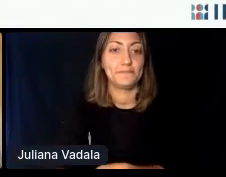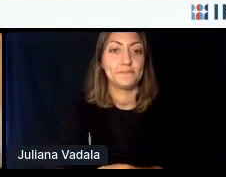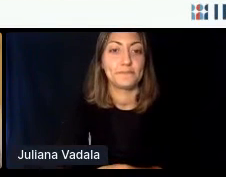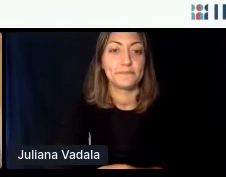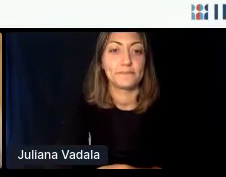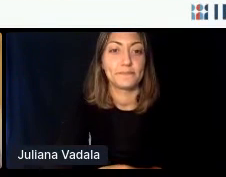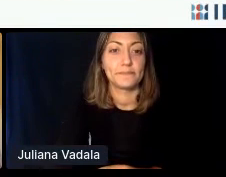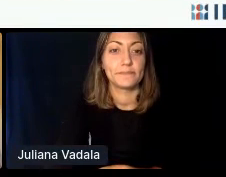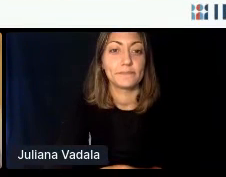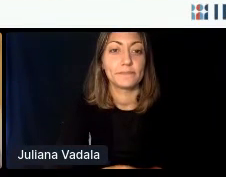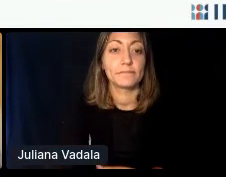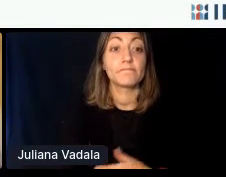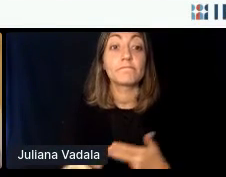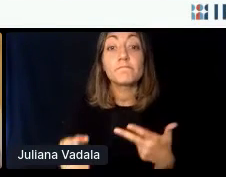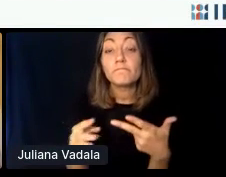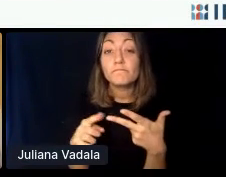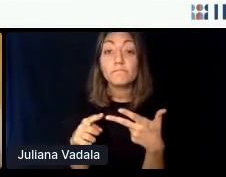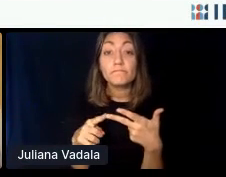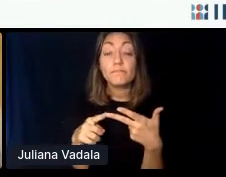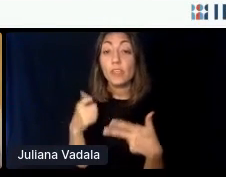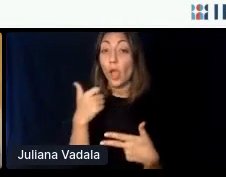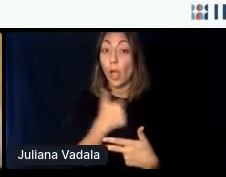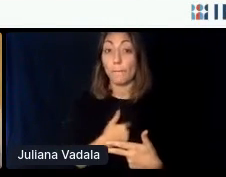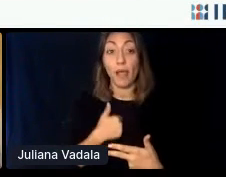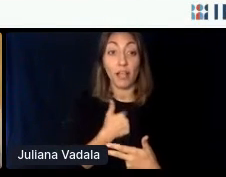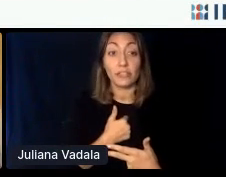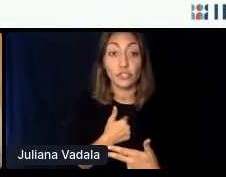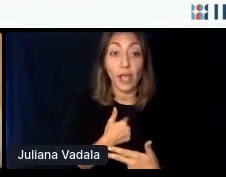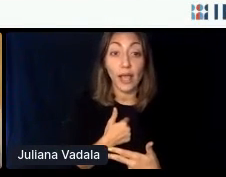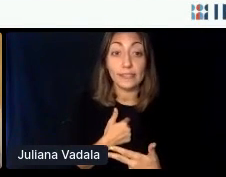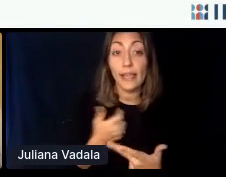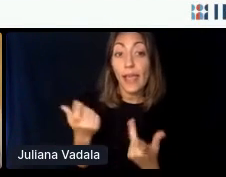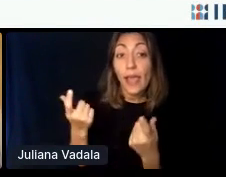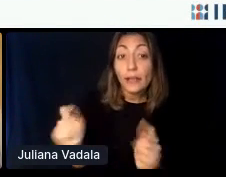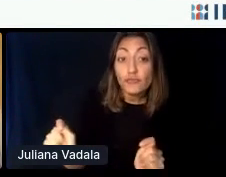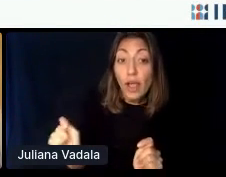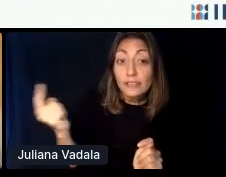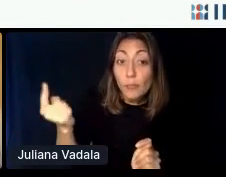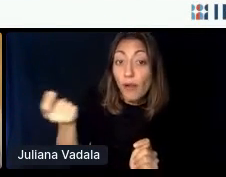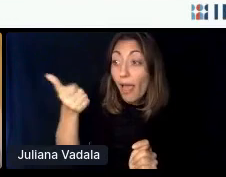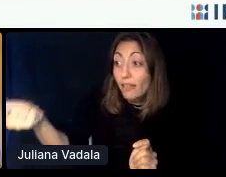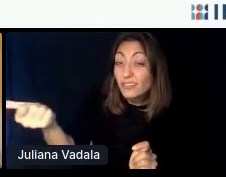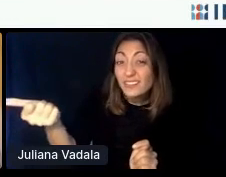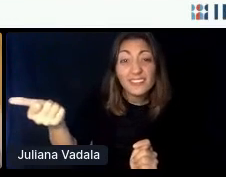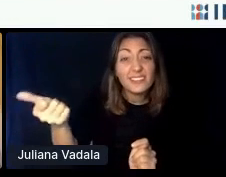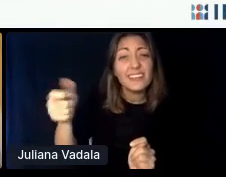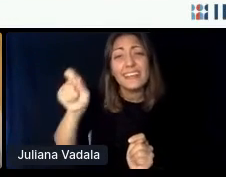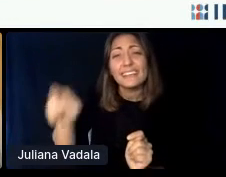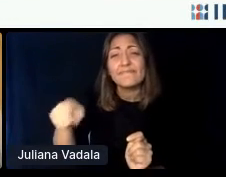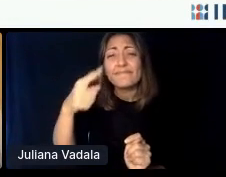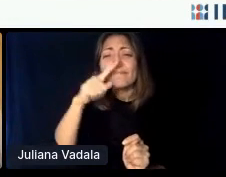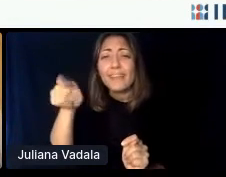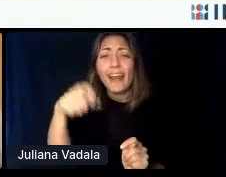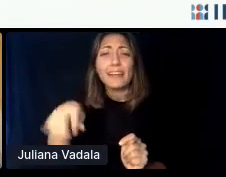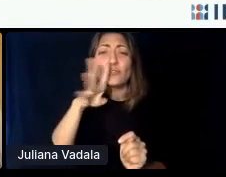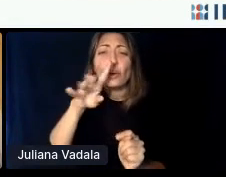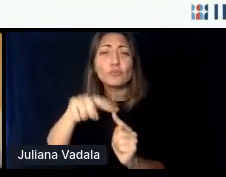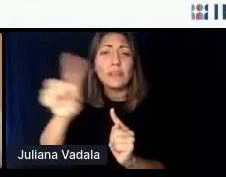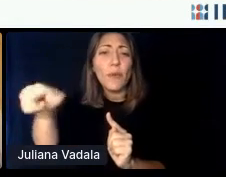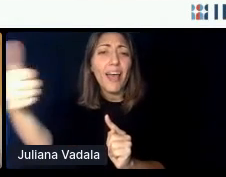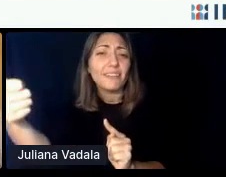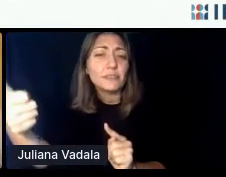to accommodate their hearing concerns. So please submit your answer in the chat box.